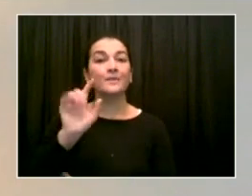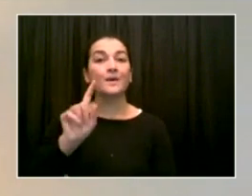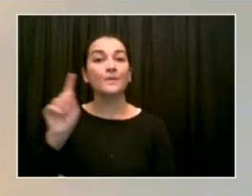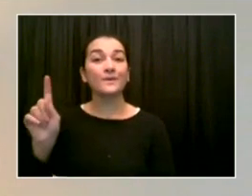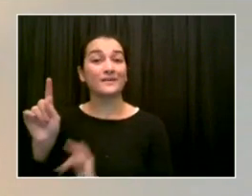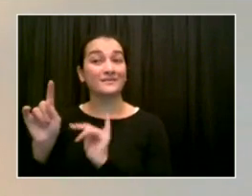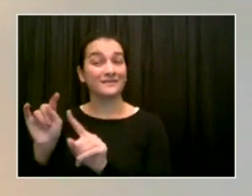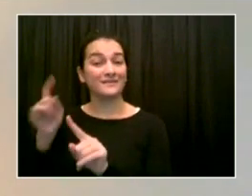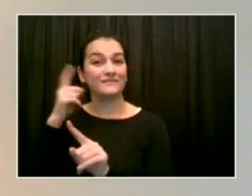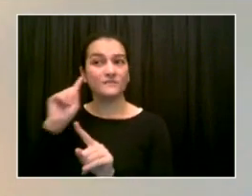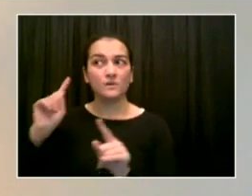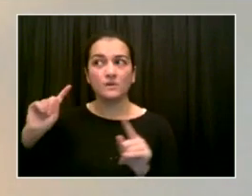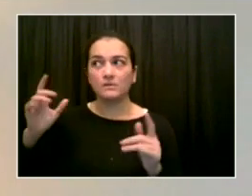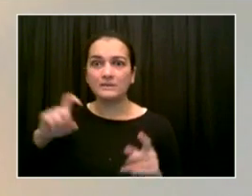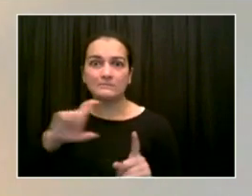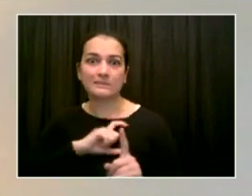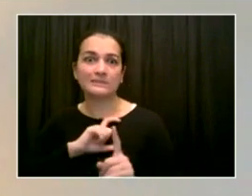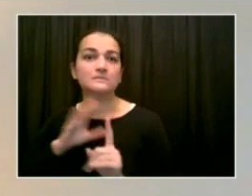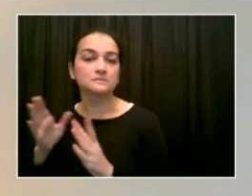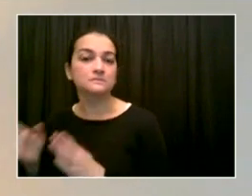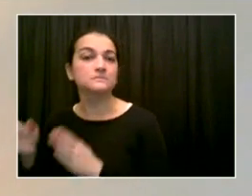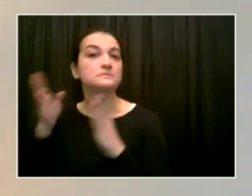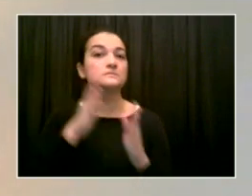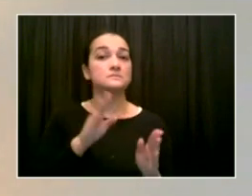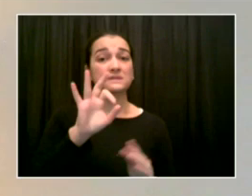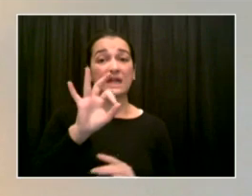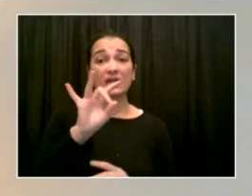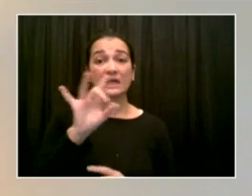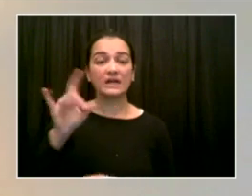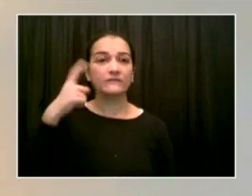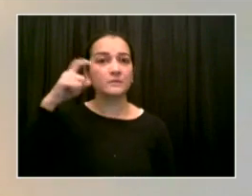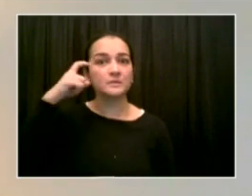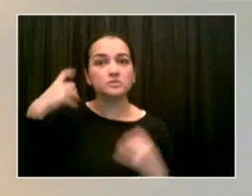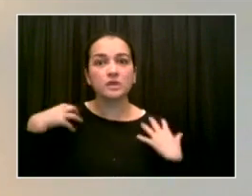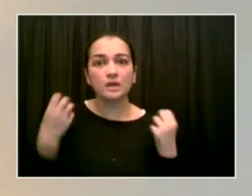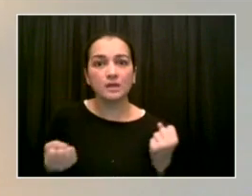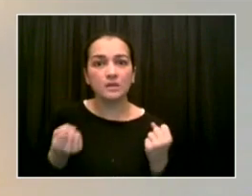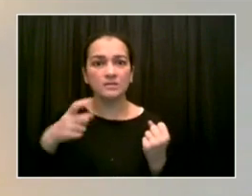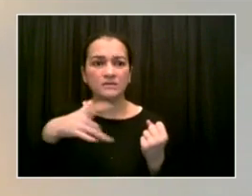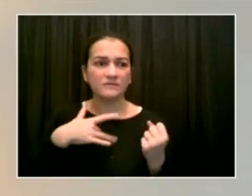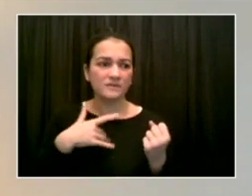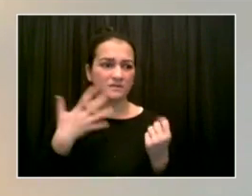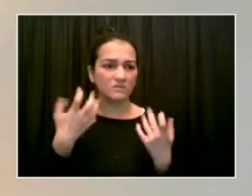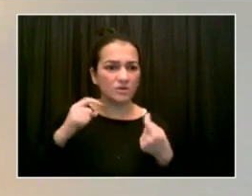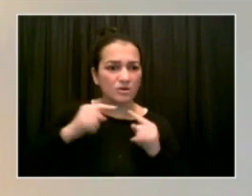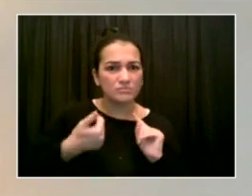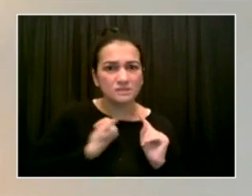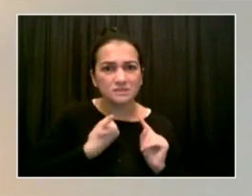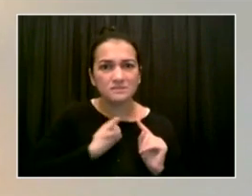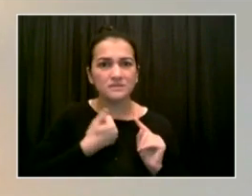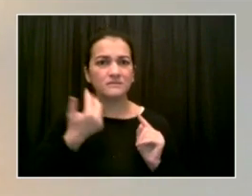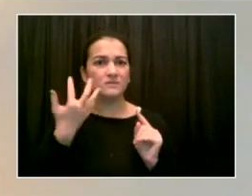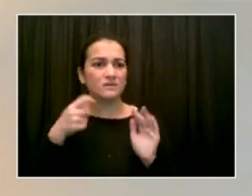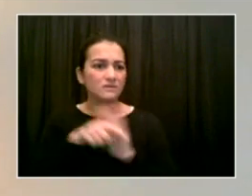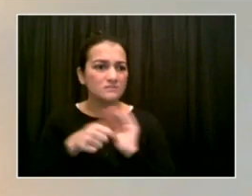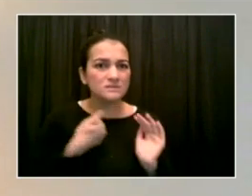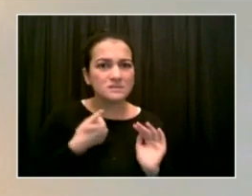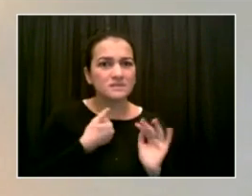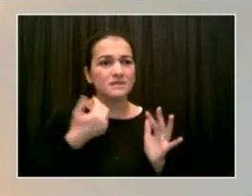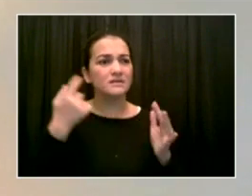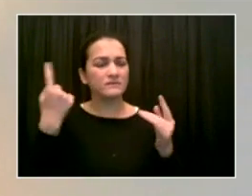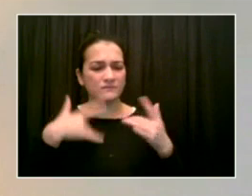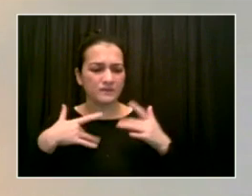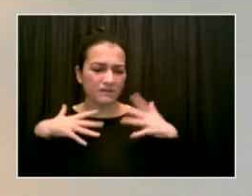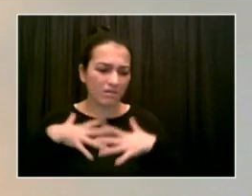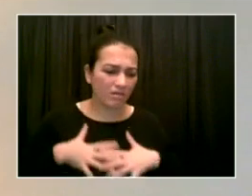must make as familiar as 911. It will take time, but we must make it as familiar as 911.